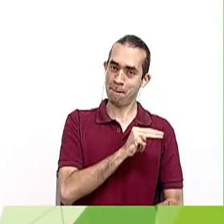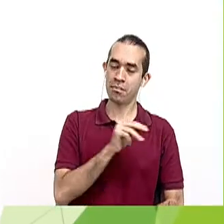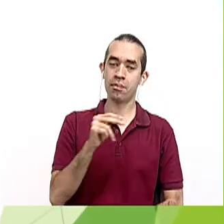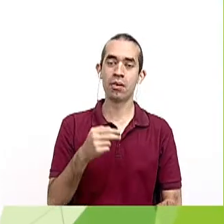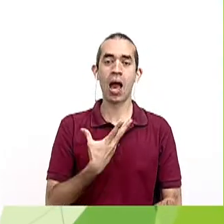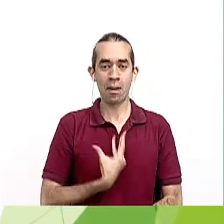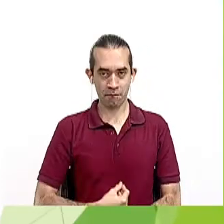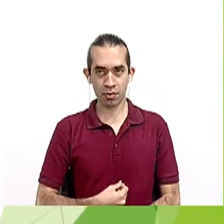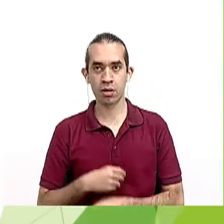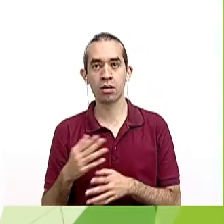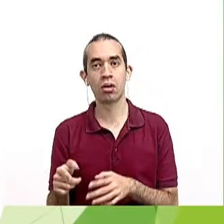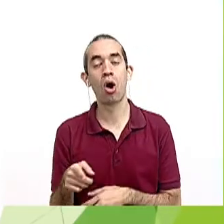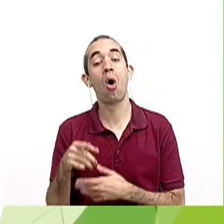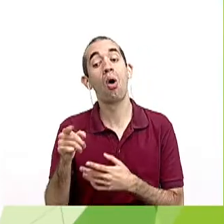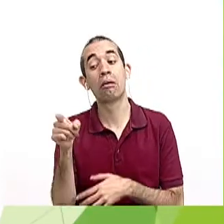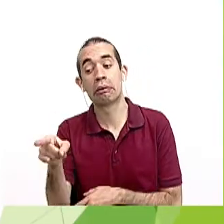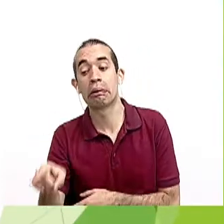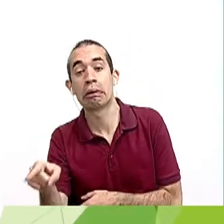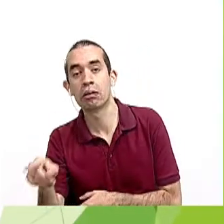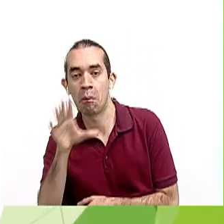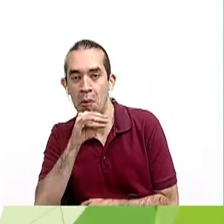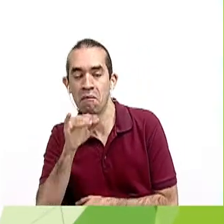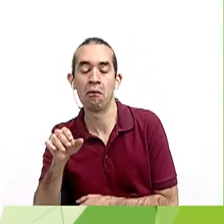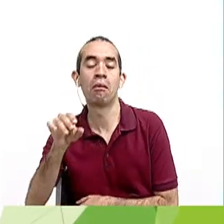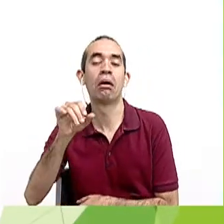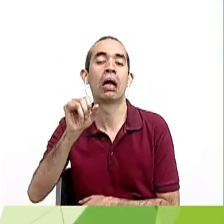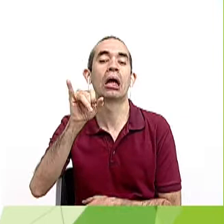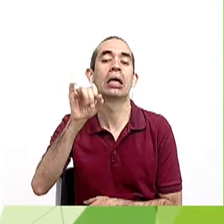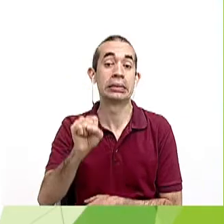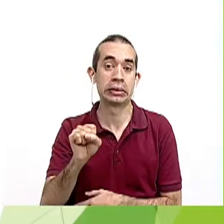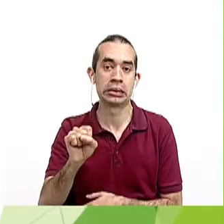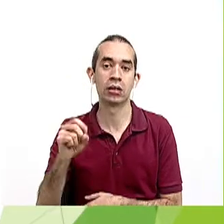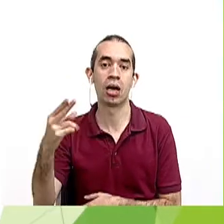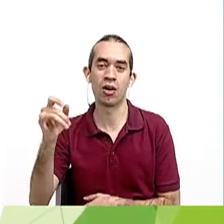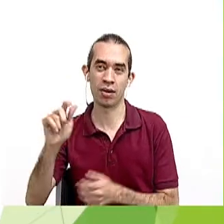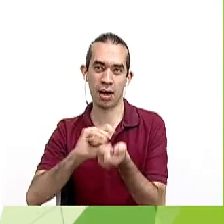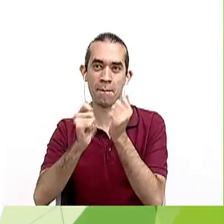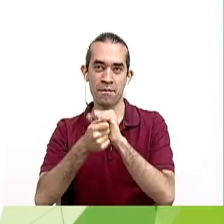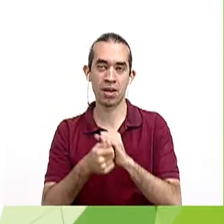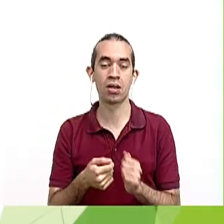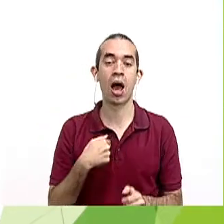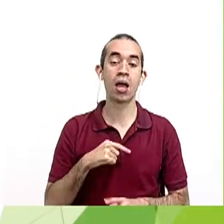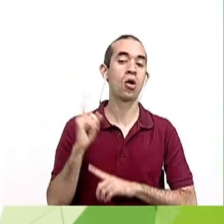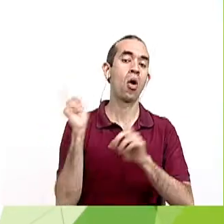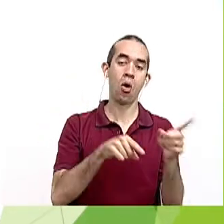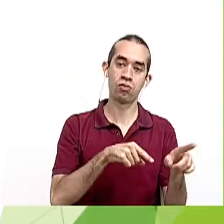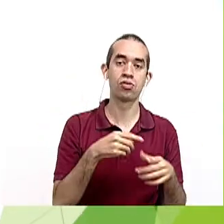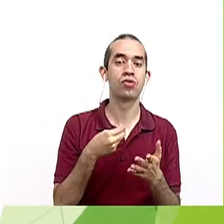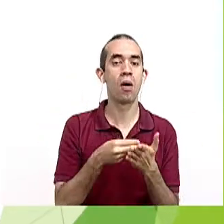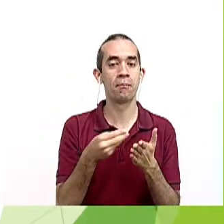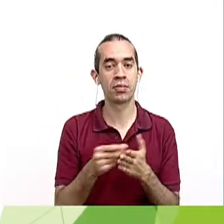go shopping. And finally, she goes shopping.